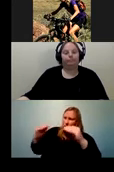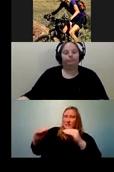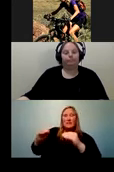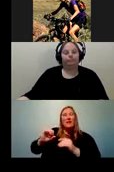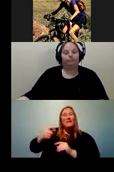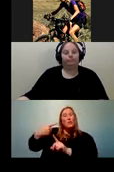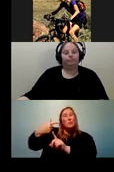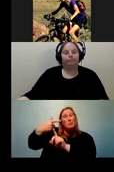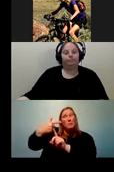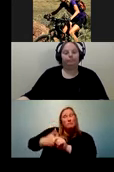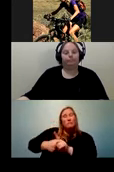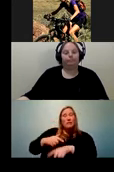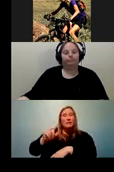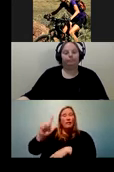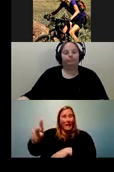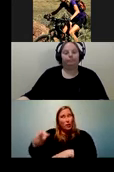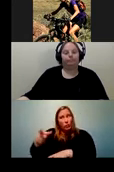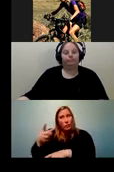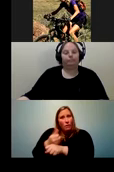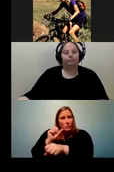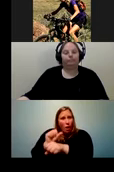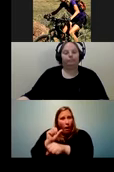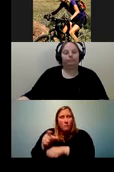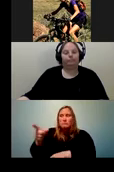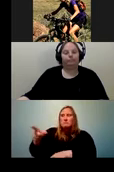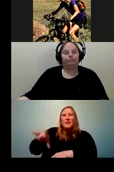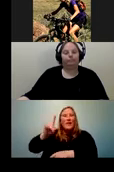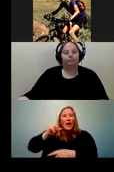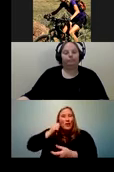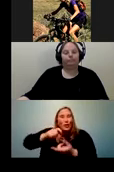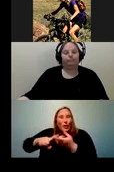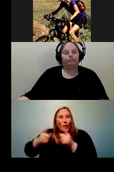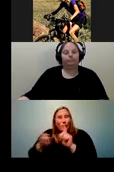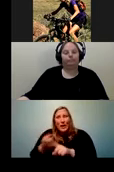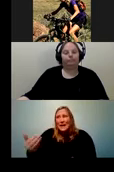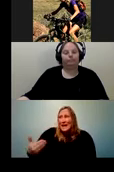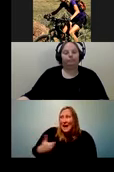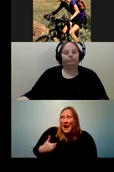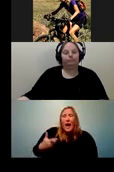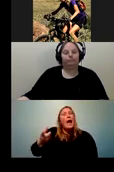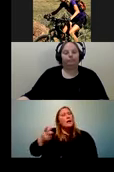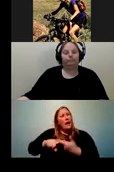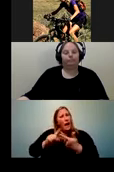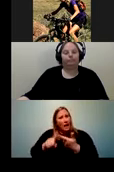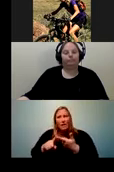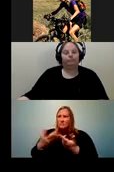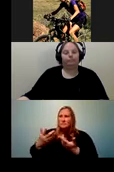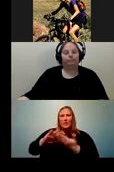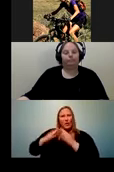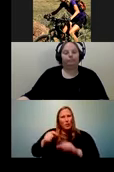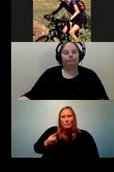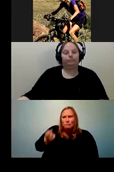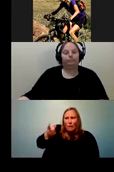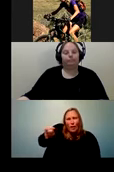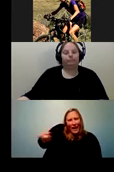go move through the community. People started to really get to know him and the character that he was and really get to appreciate him. But it had to do